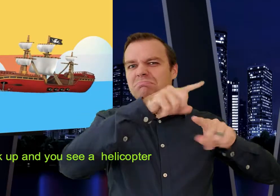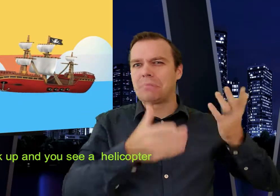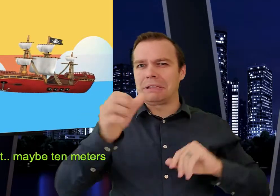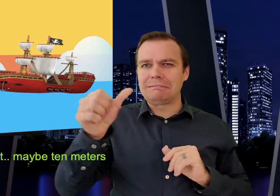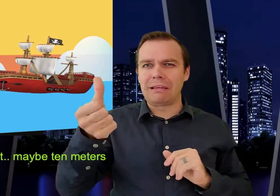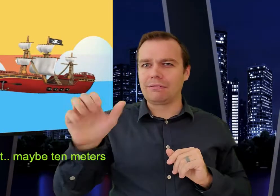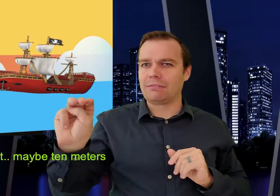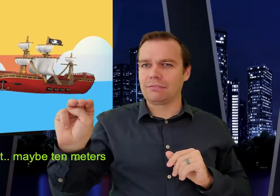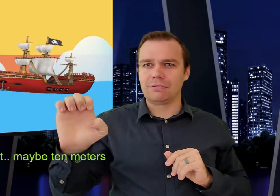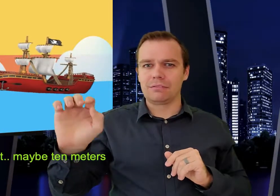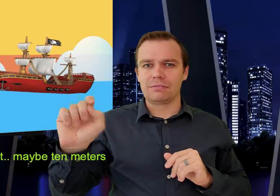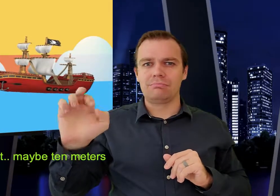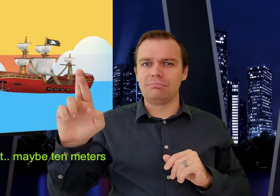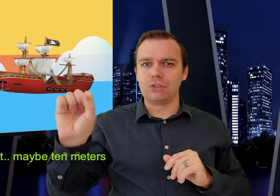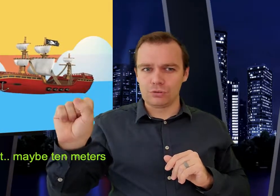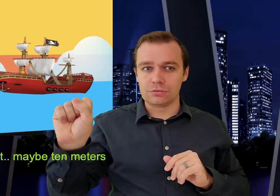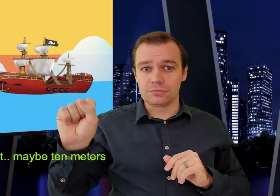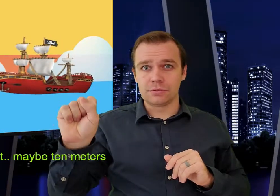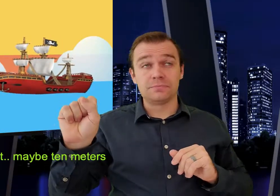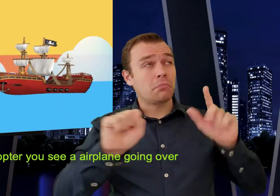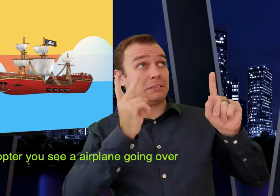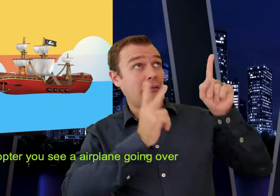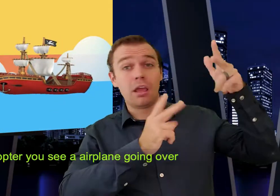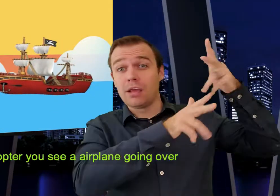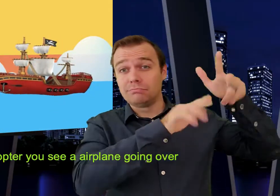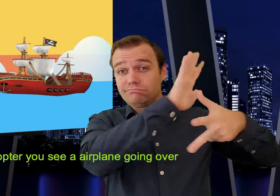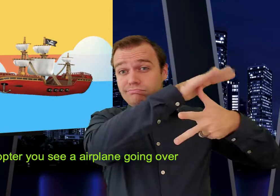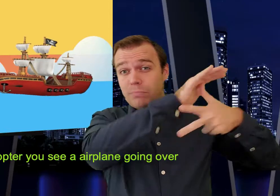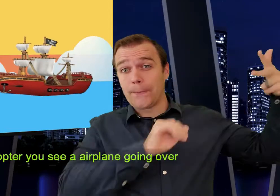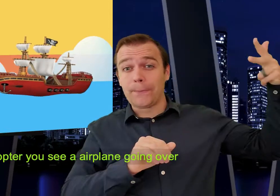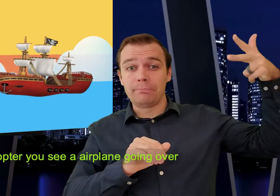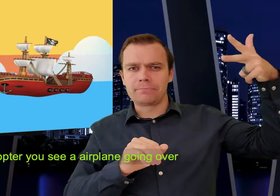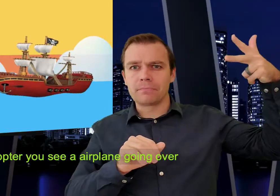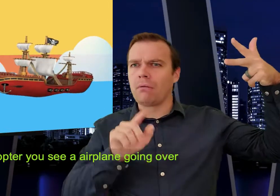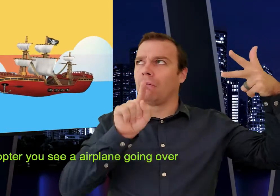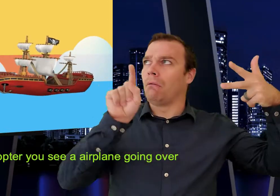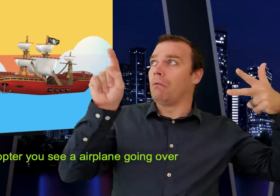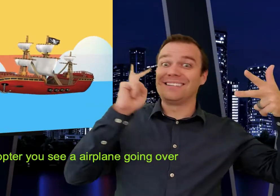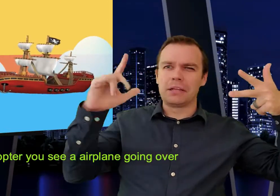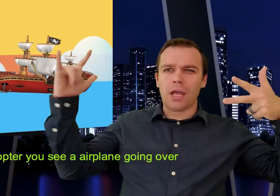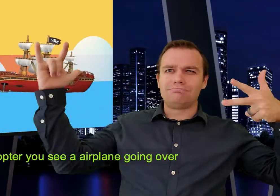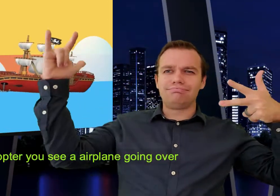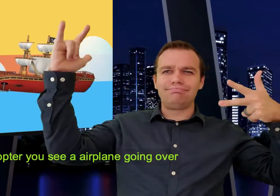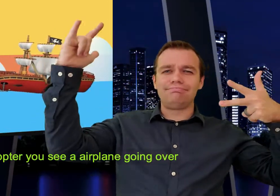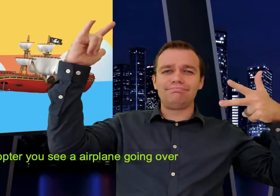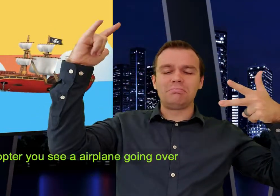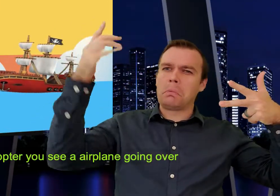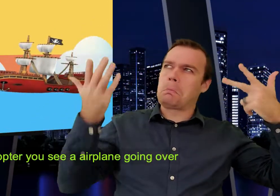certain height, maybe 10 meters. Then you look beyond the helicopter, you see an aeroplane going over